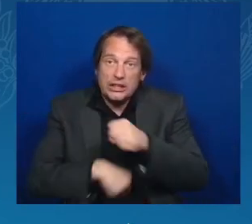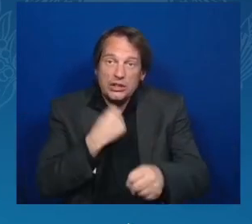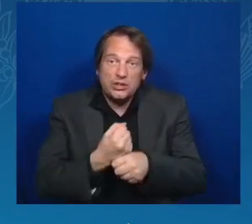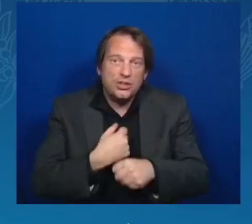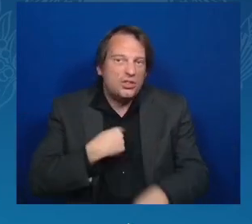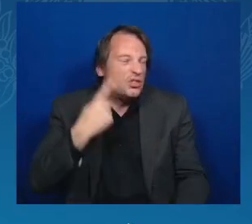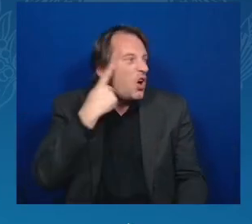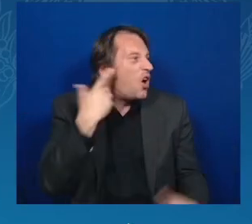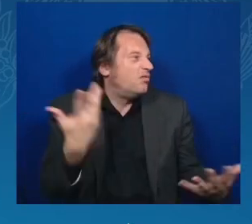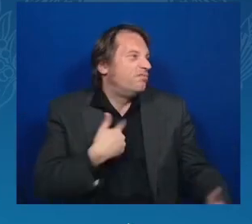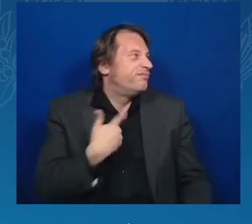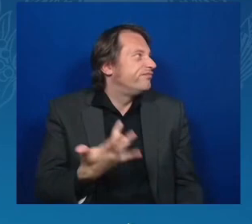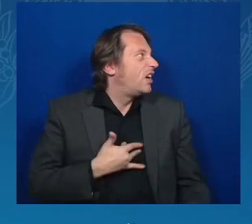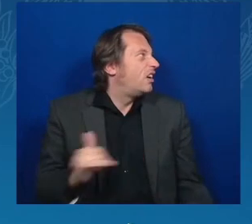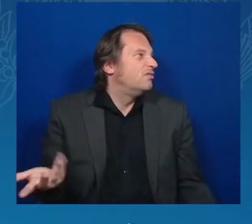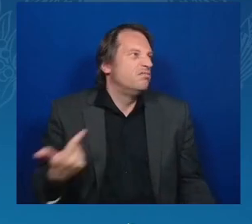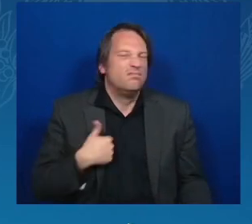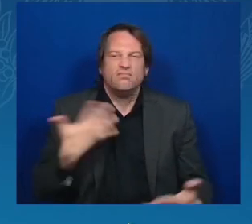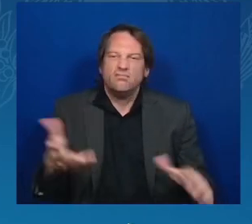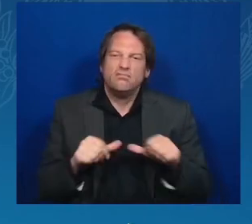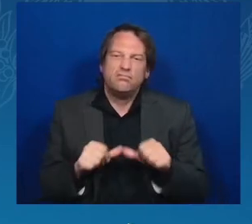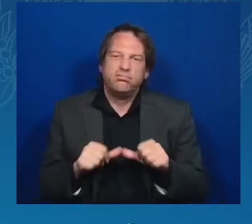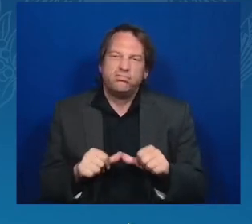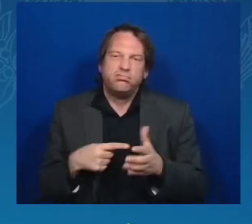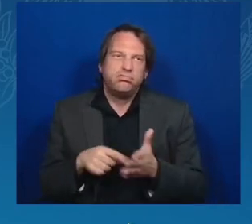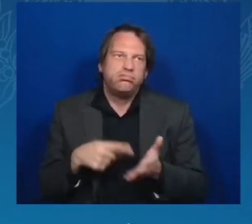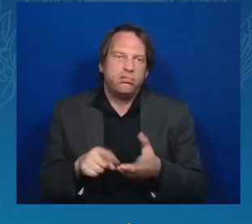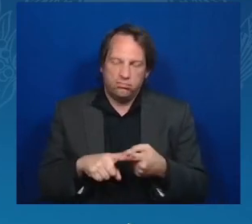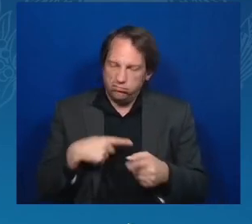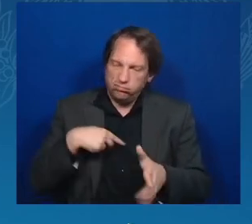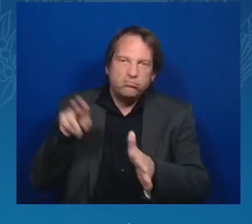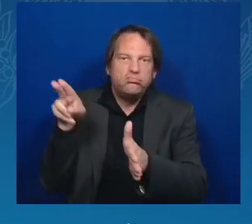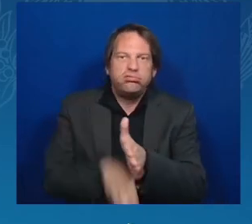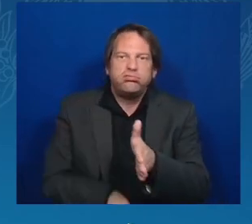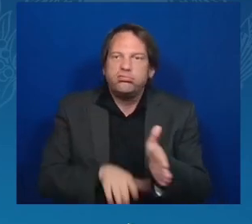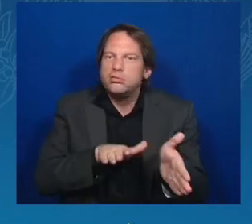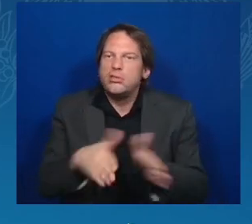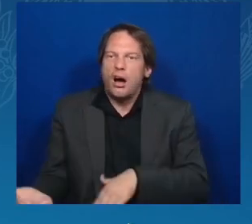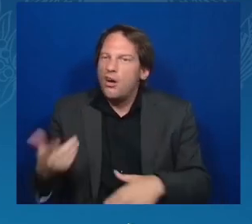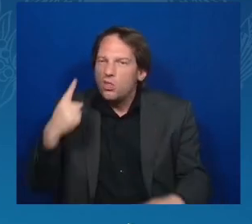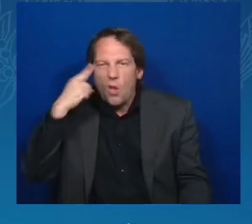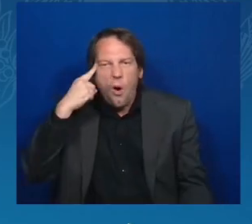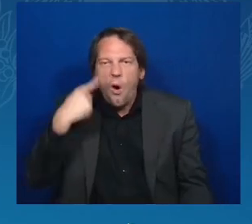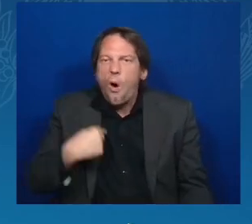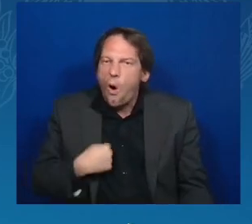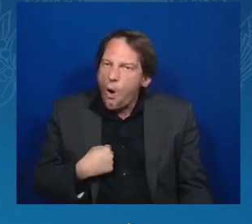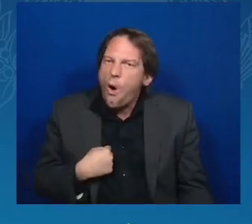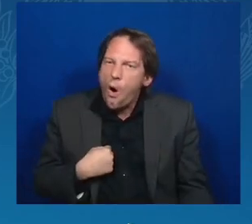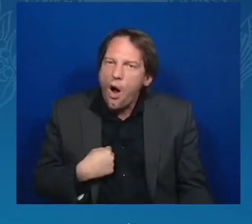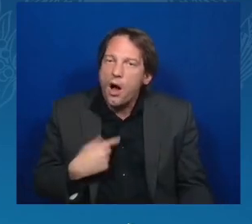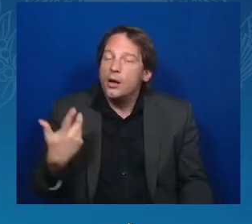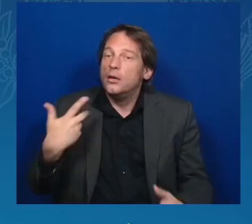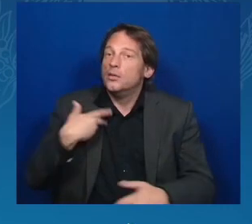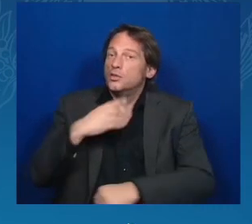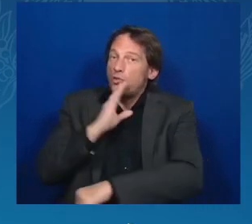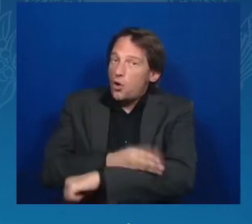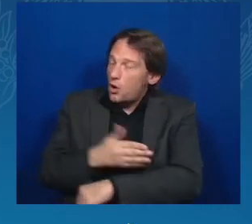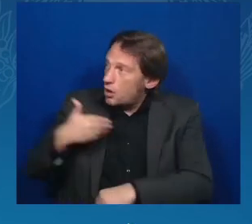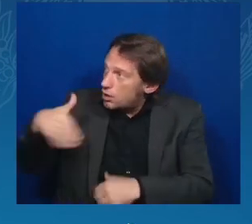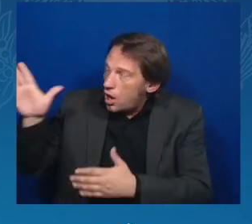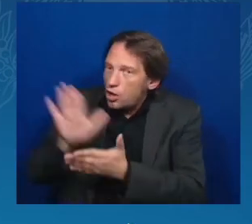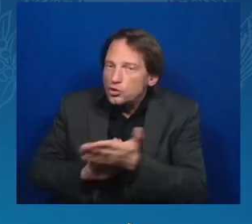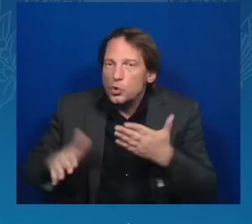died. And then, with my daughter going to college too, I mean, she's taking out loans, but just being able to help